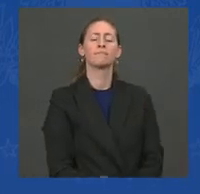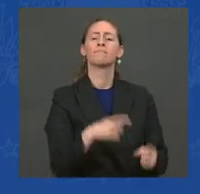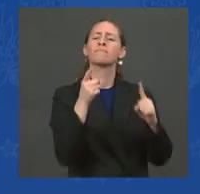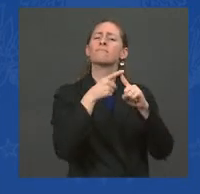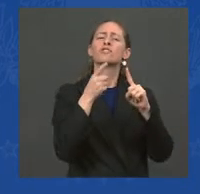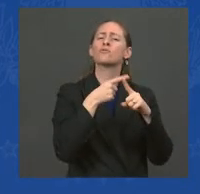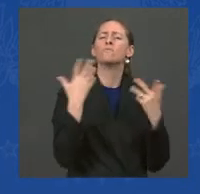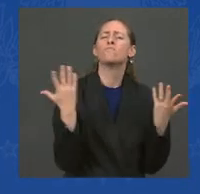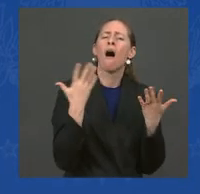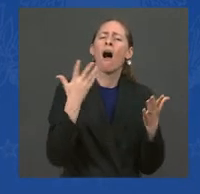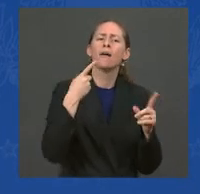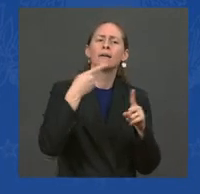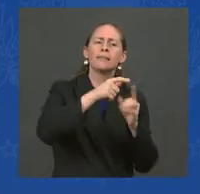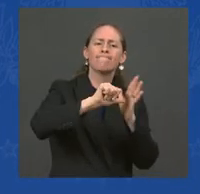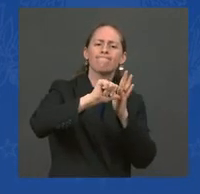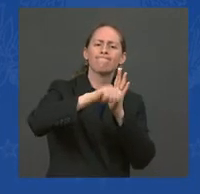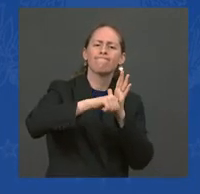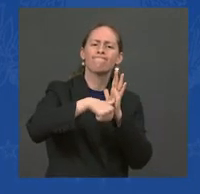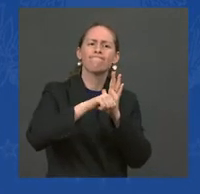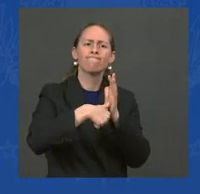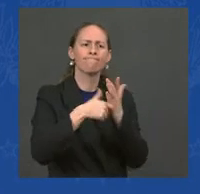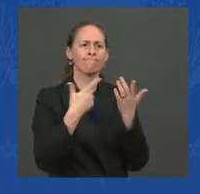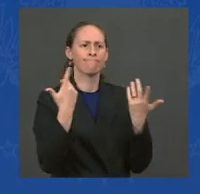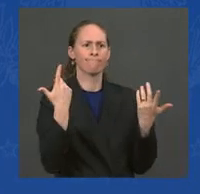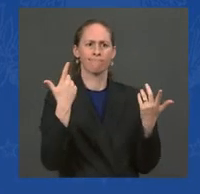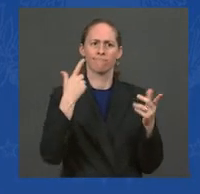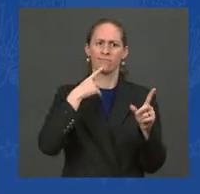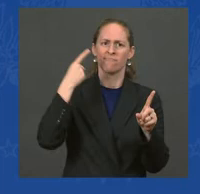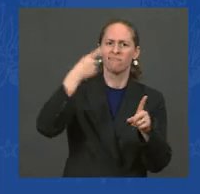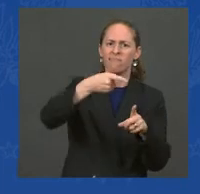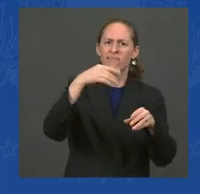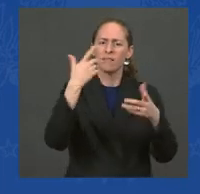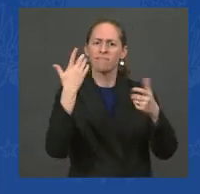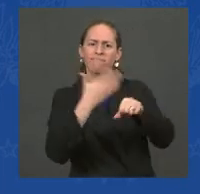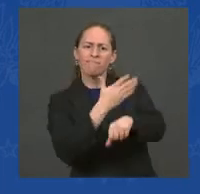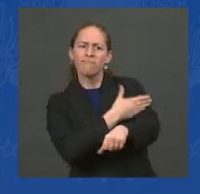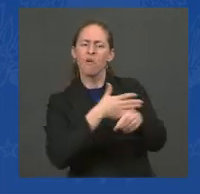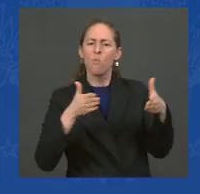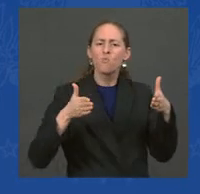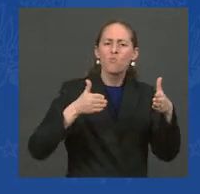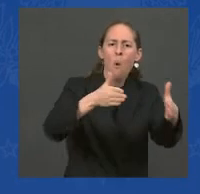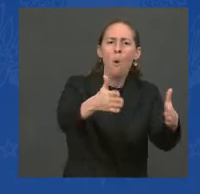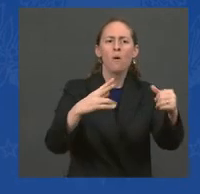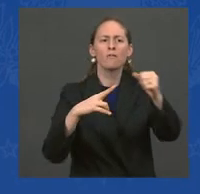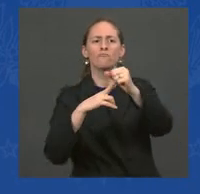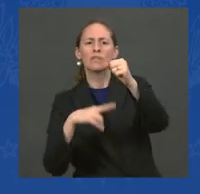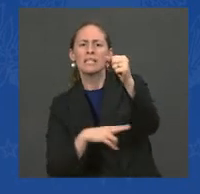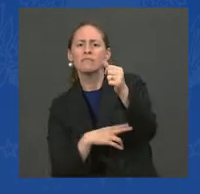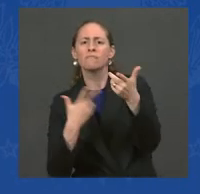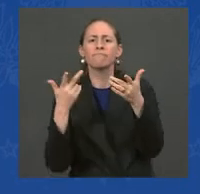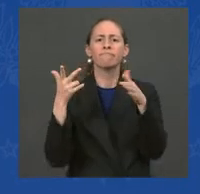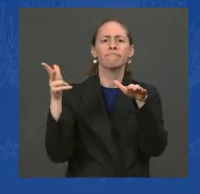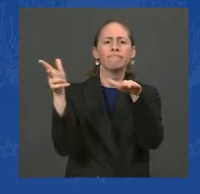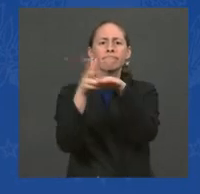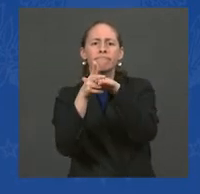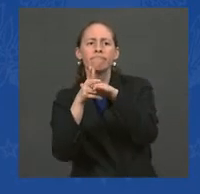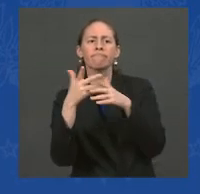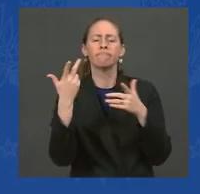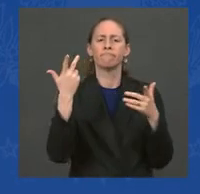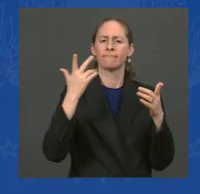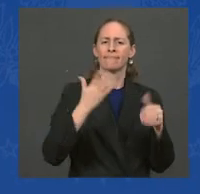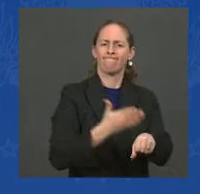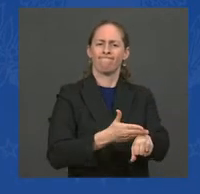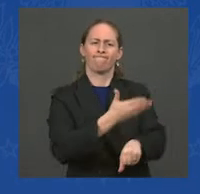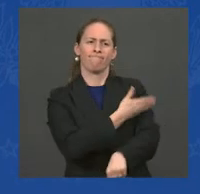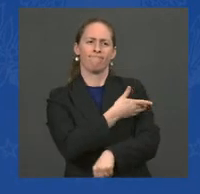make in the physical infrastructure of America, roads, bridges, ports, etc. The second focus on the investments we